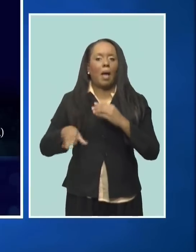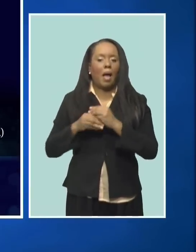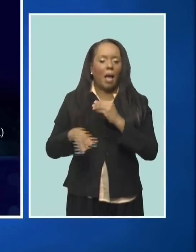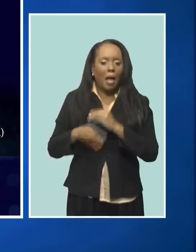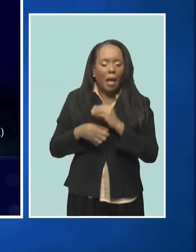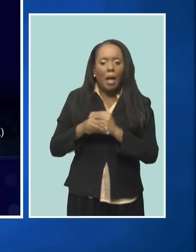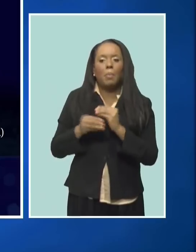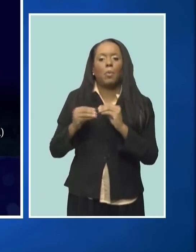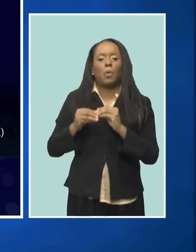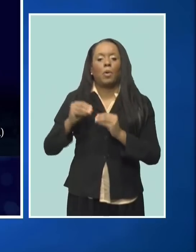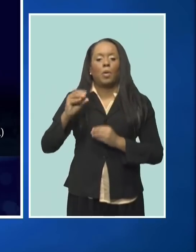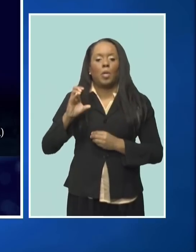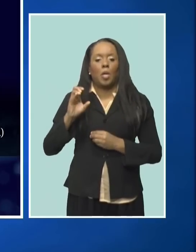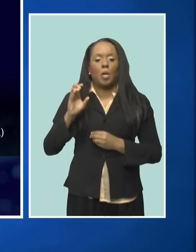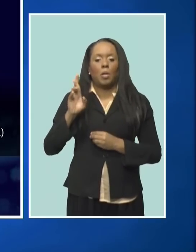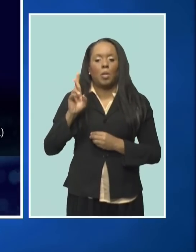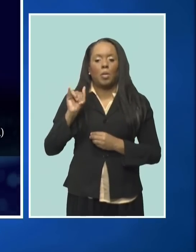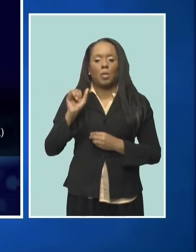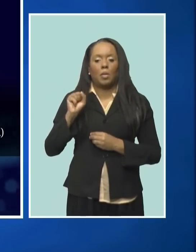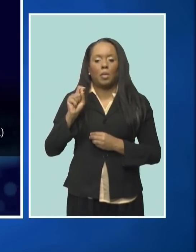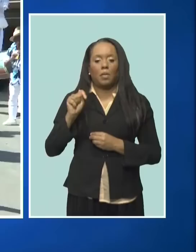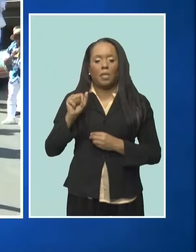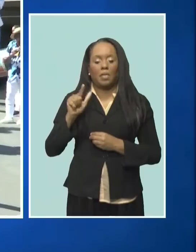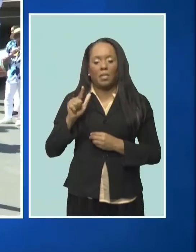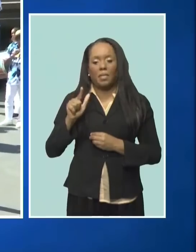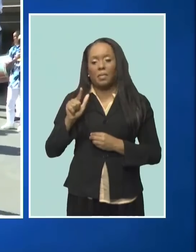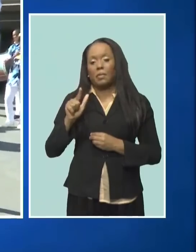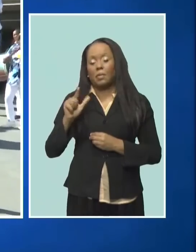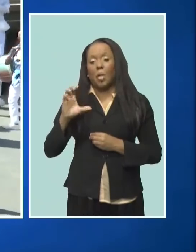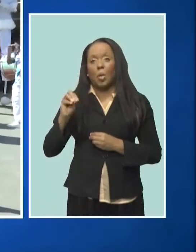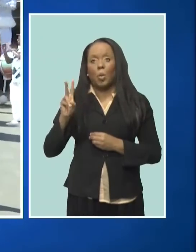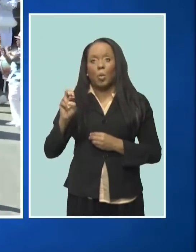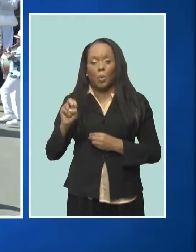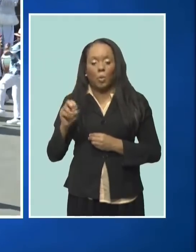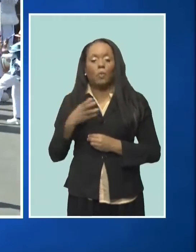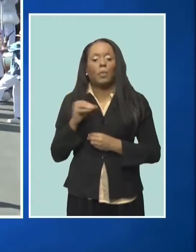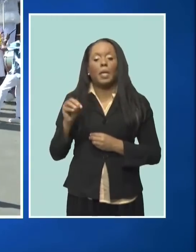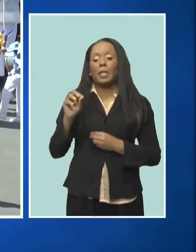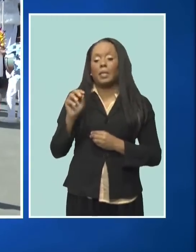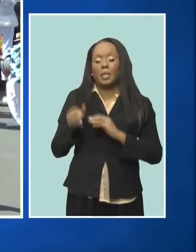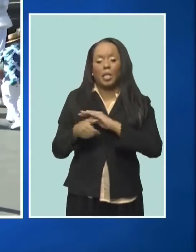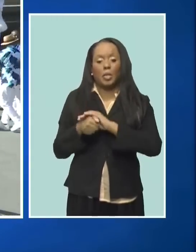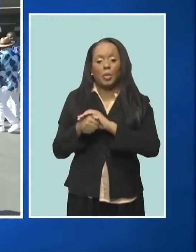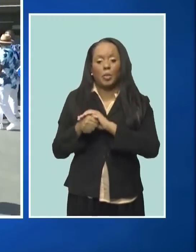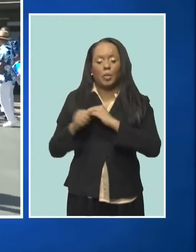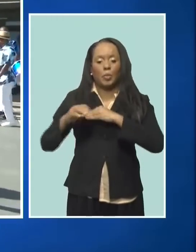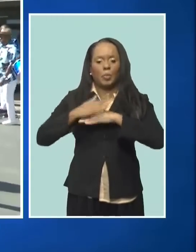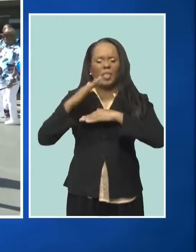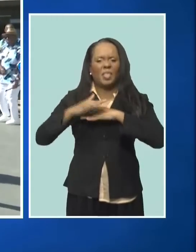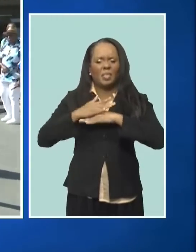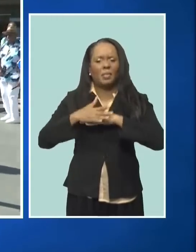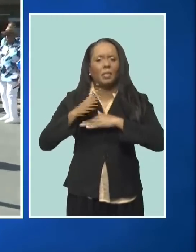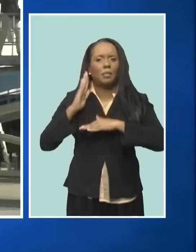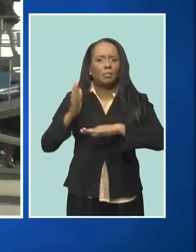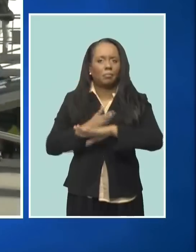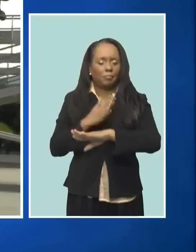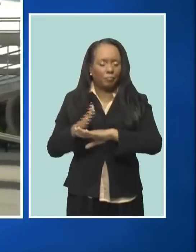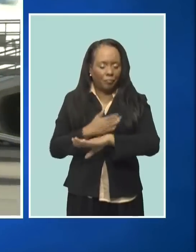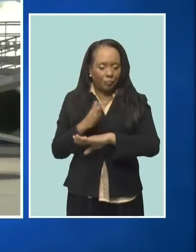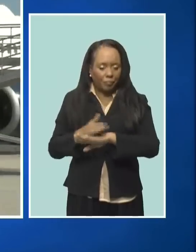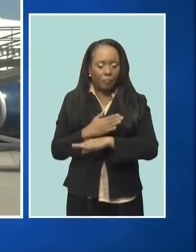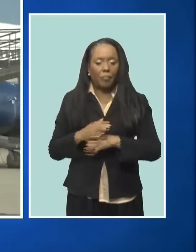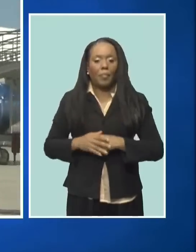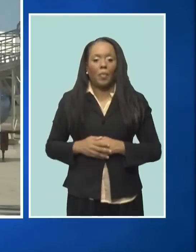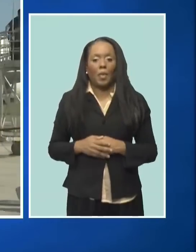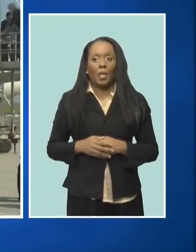Crystal Cove, and Turtle Beach. Mr. Griffith is also thrilled about the additional air traffic. With both American Airlines